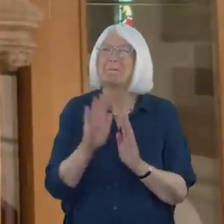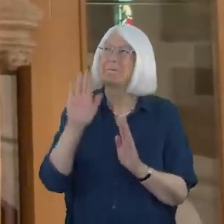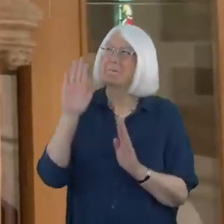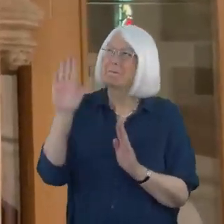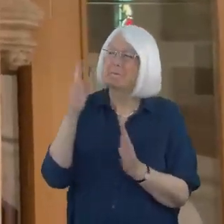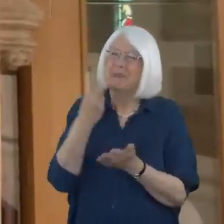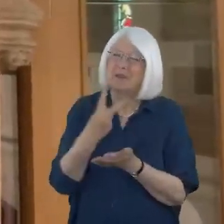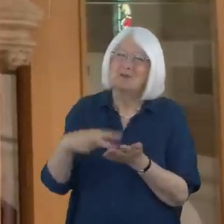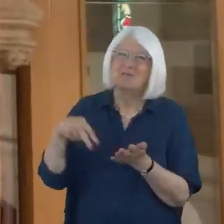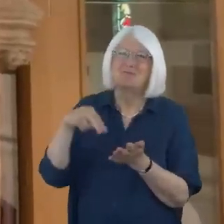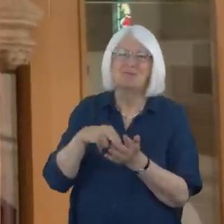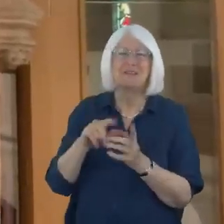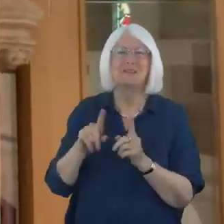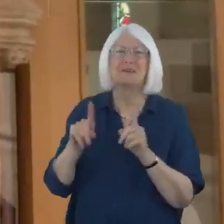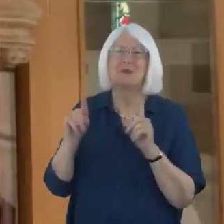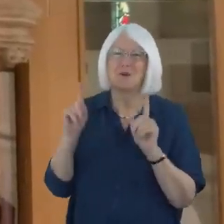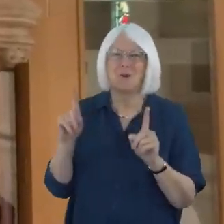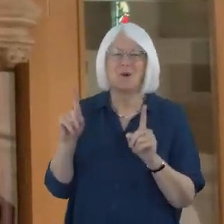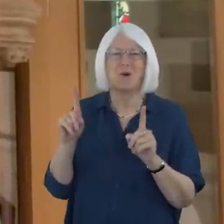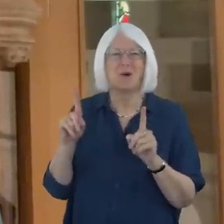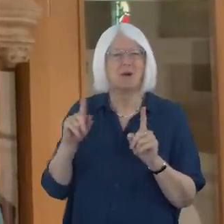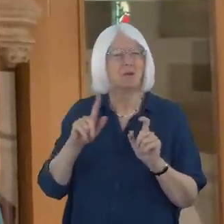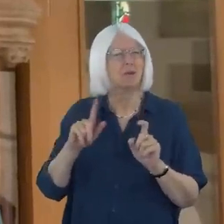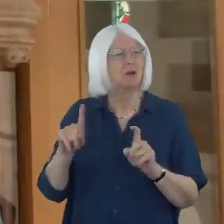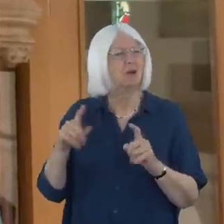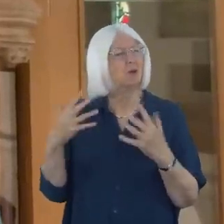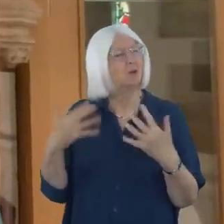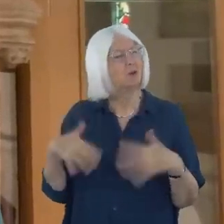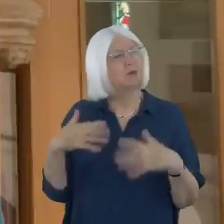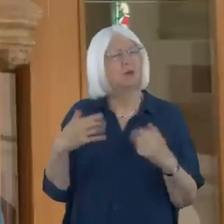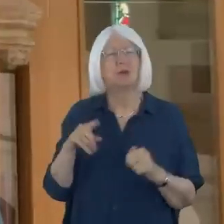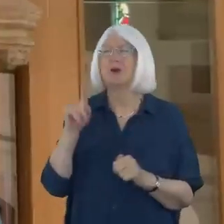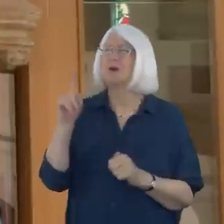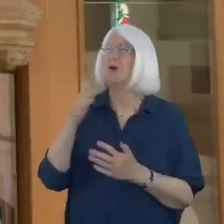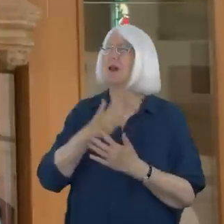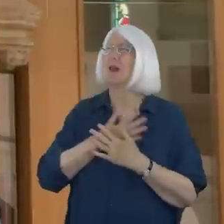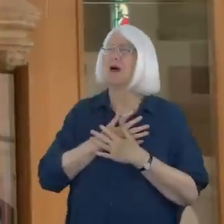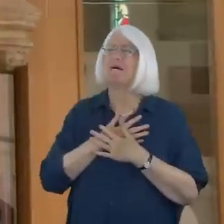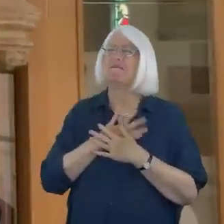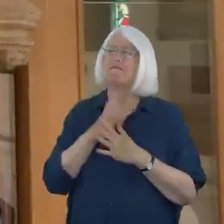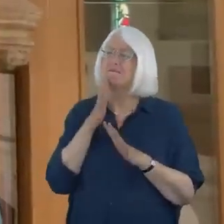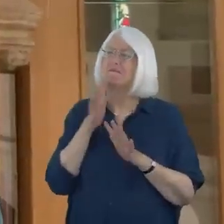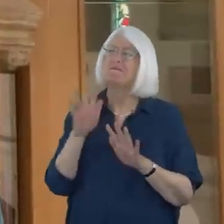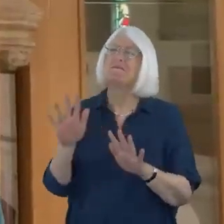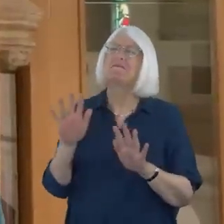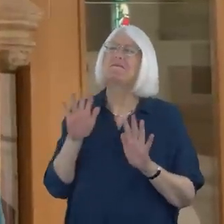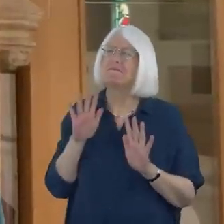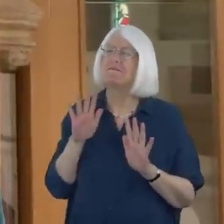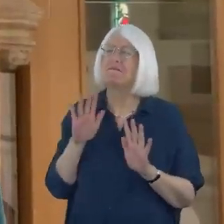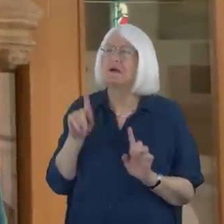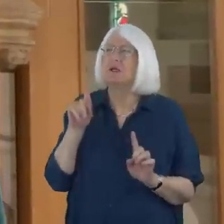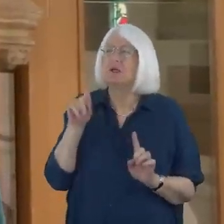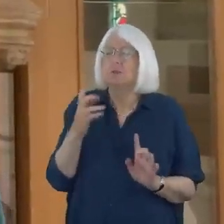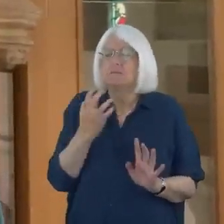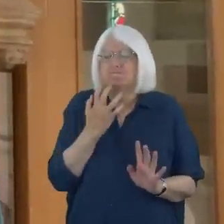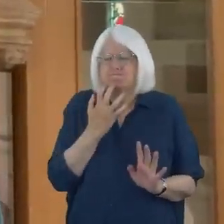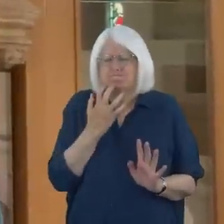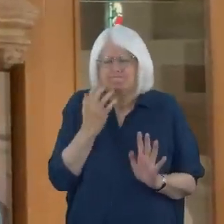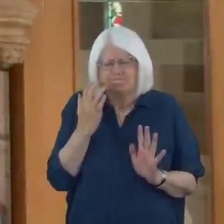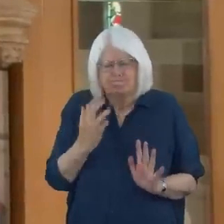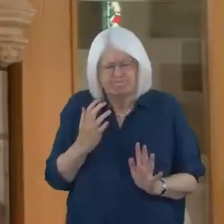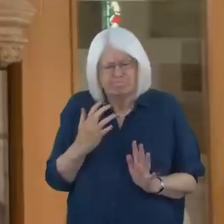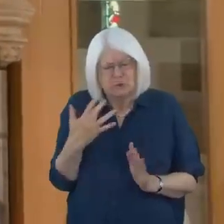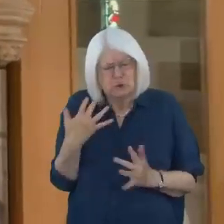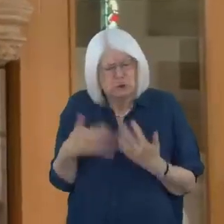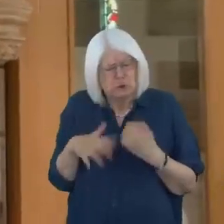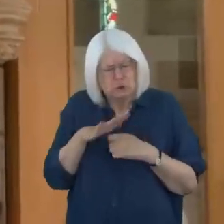Risen Lord, we continue to marvel at your astonishing love, that you endured humiliation